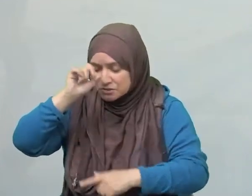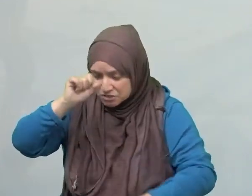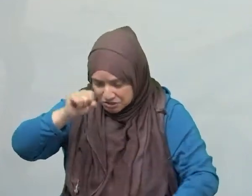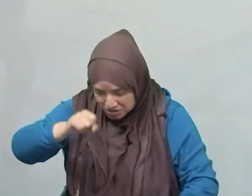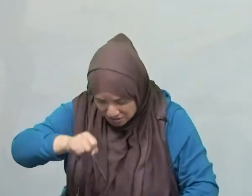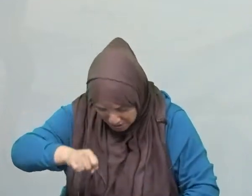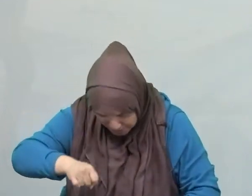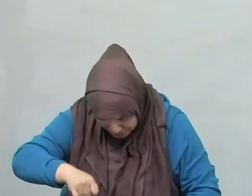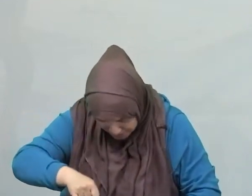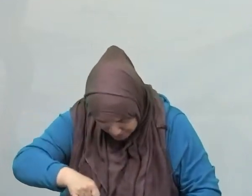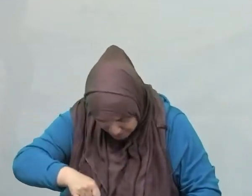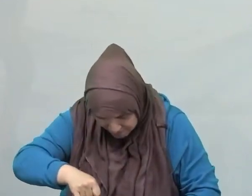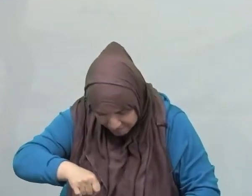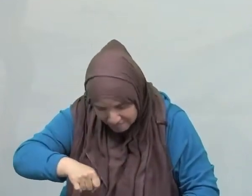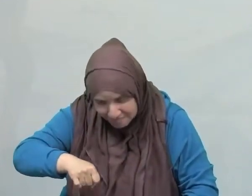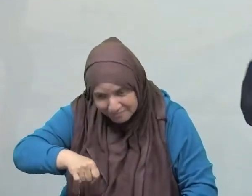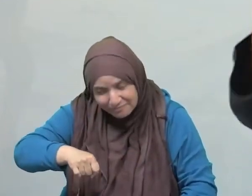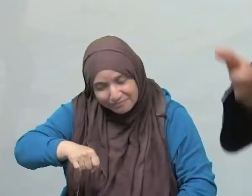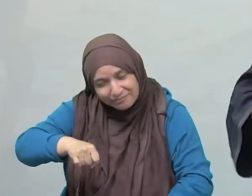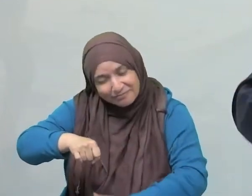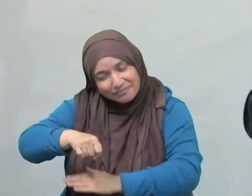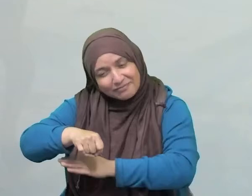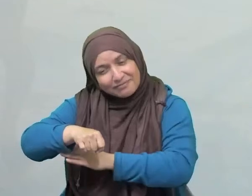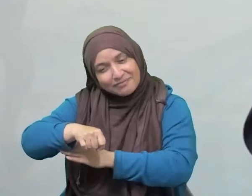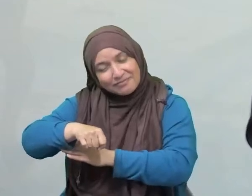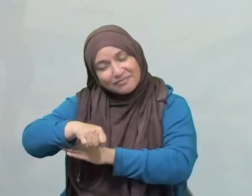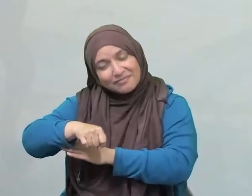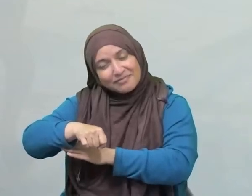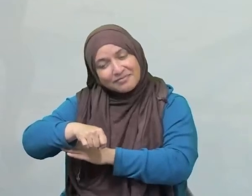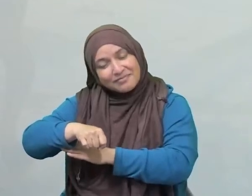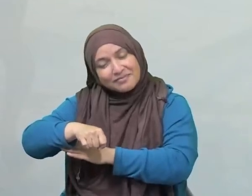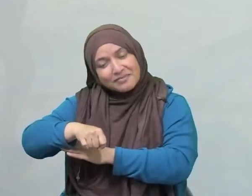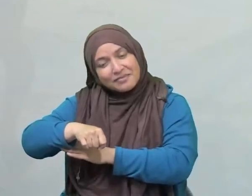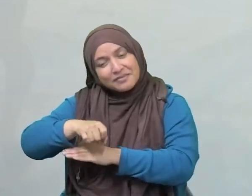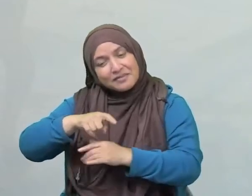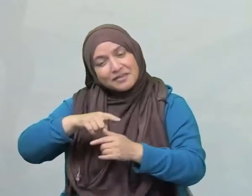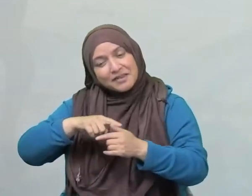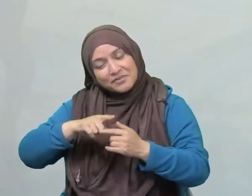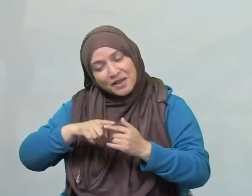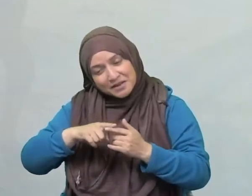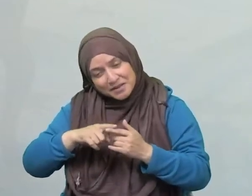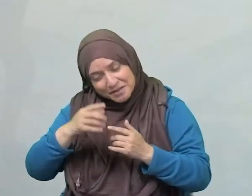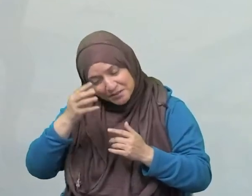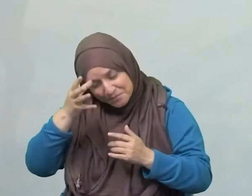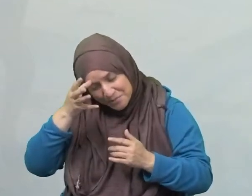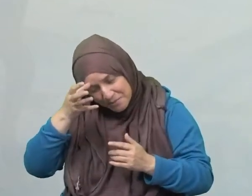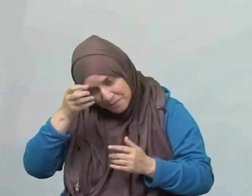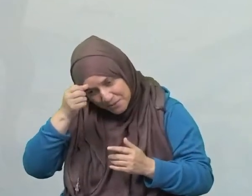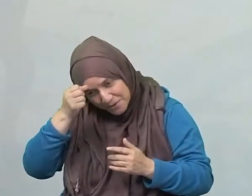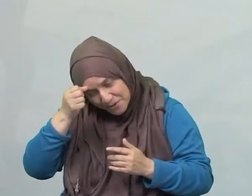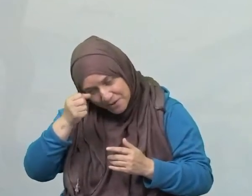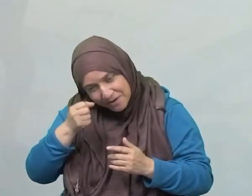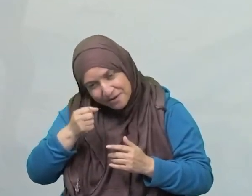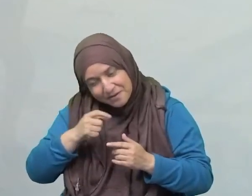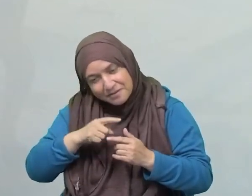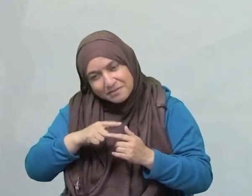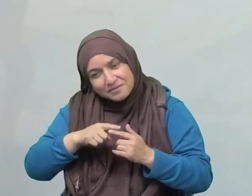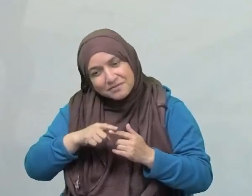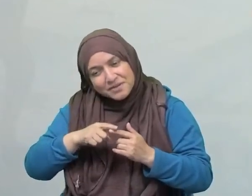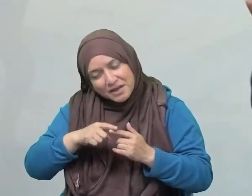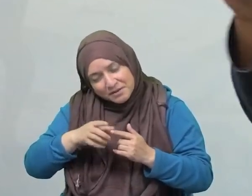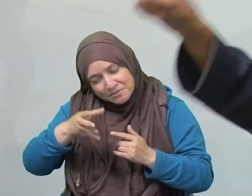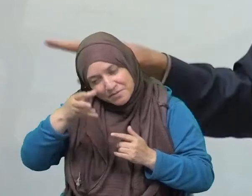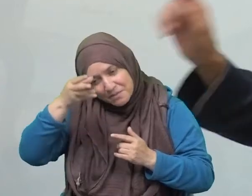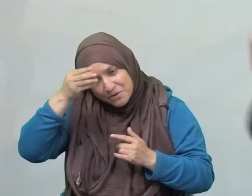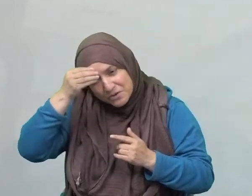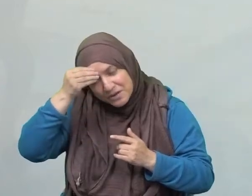sajdah into prostration where all you do is make dua and remember allah you don't read quran in your sajd in your prostration to where